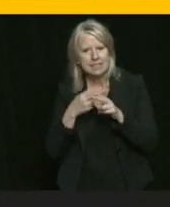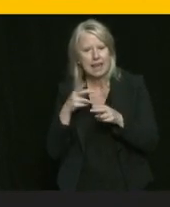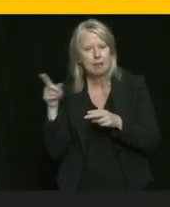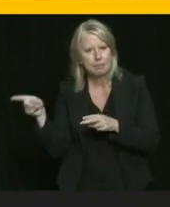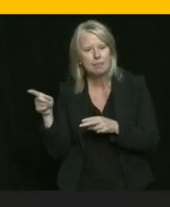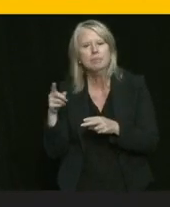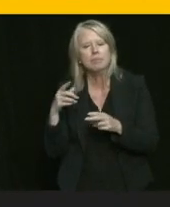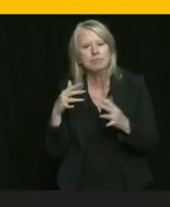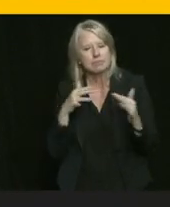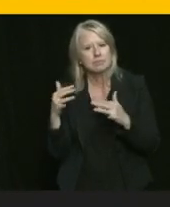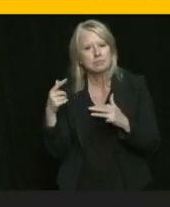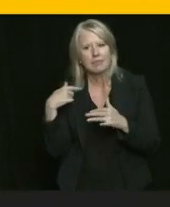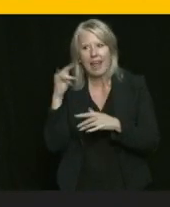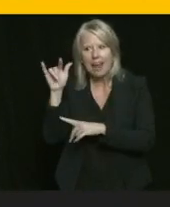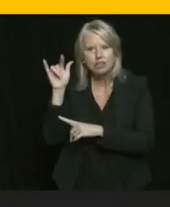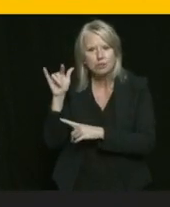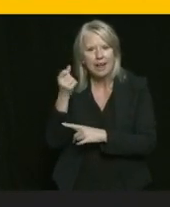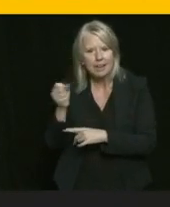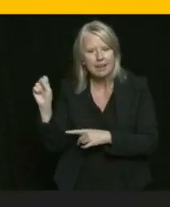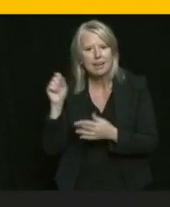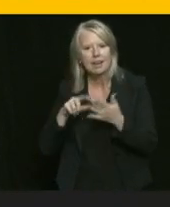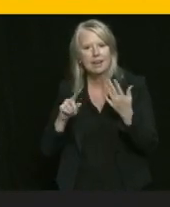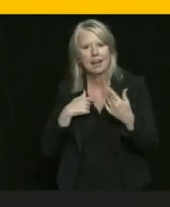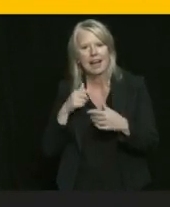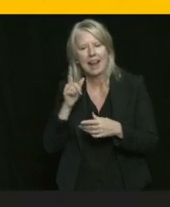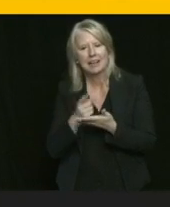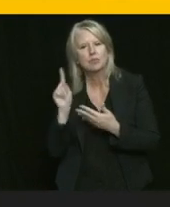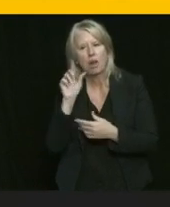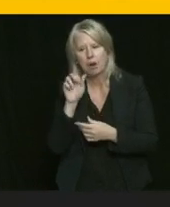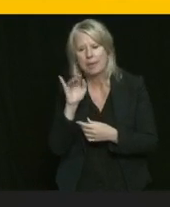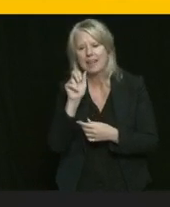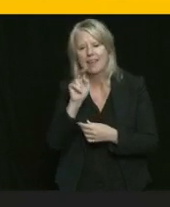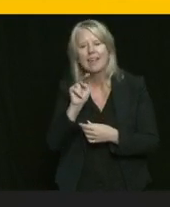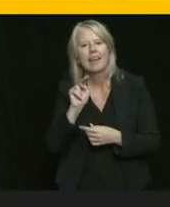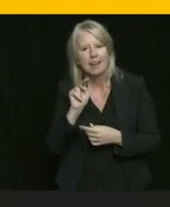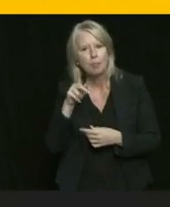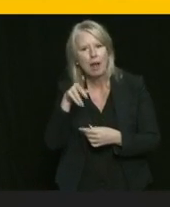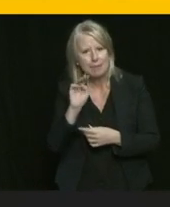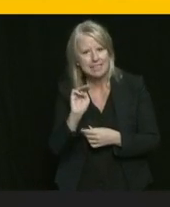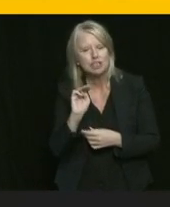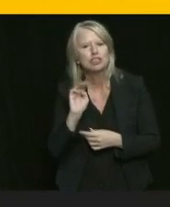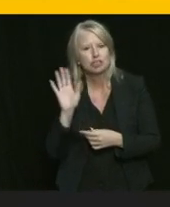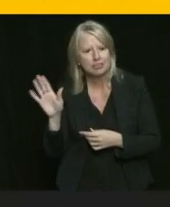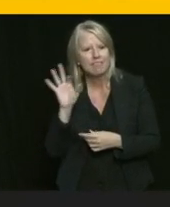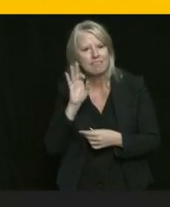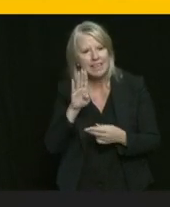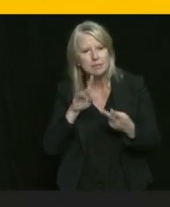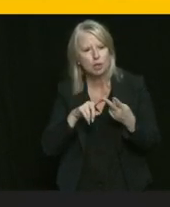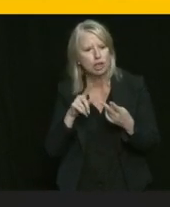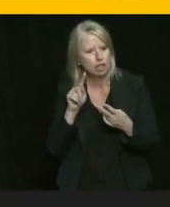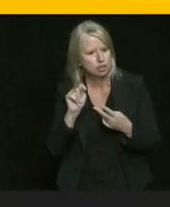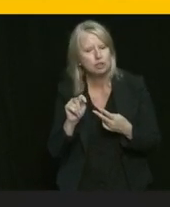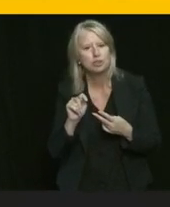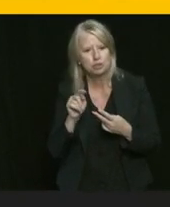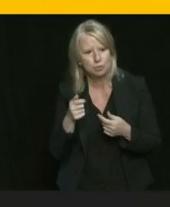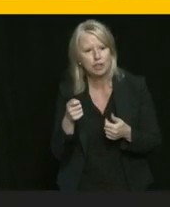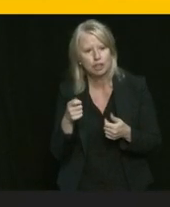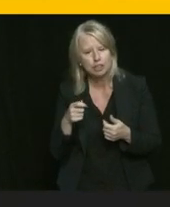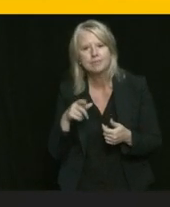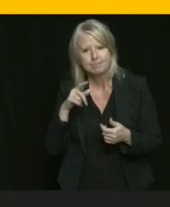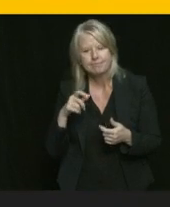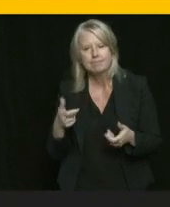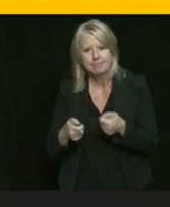gear. Last week, the Armenian Prime Minister took to Twitter and Facebook, essentially ahead of government, raising